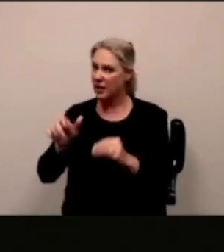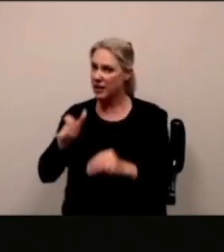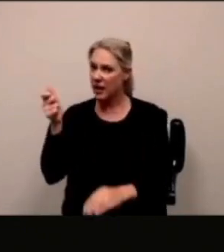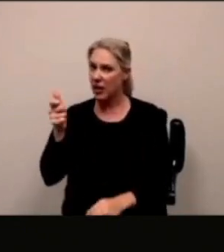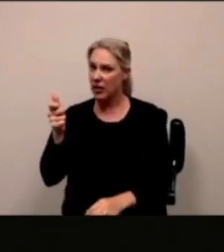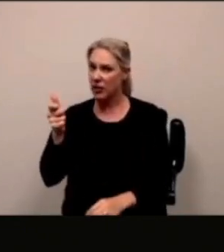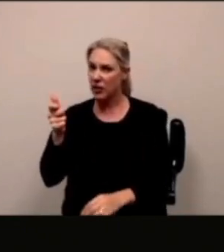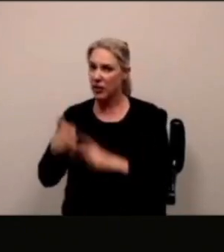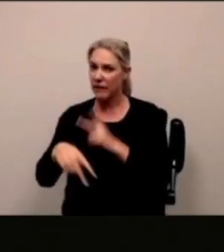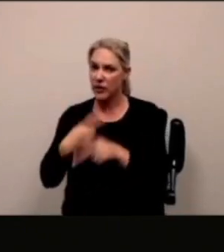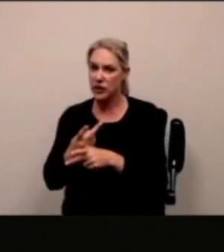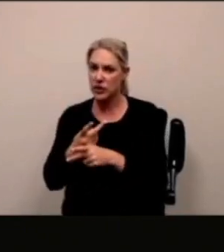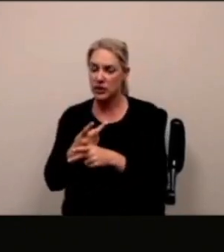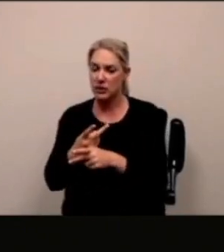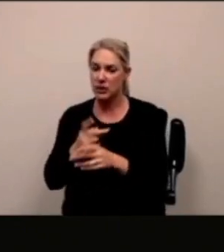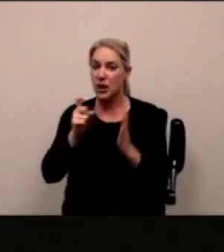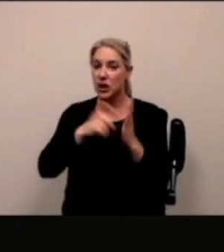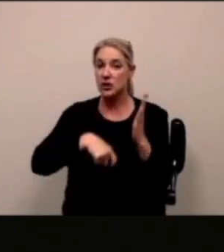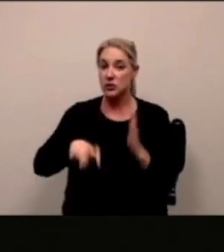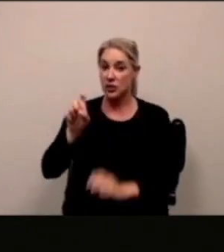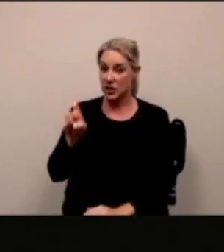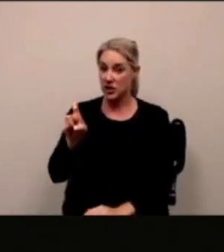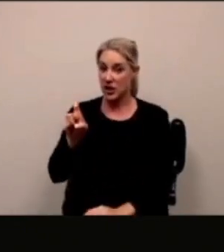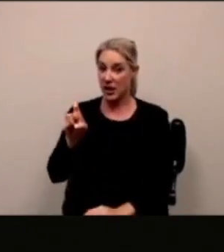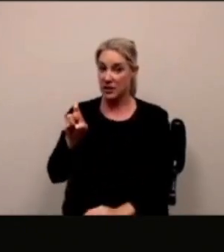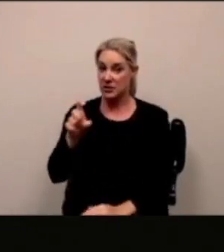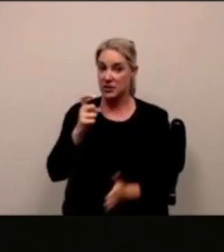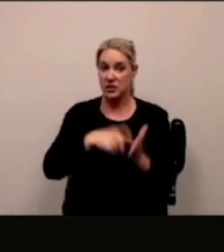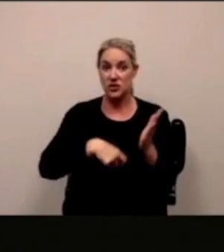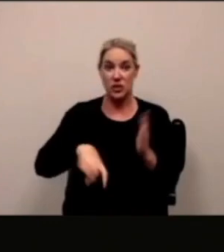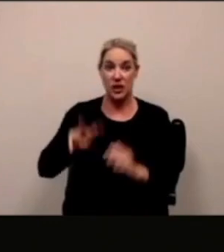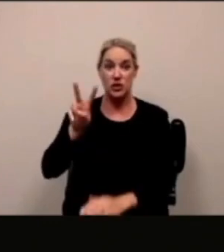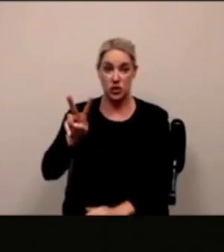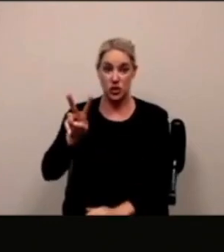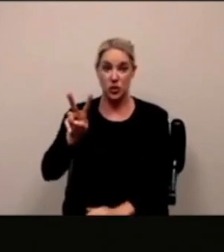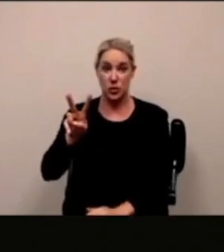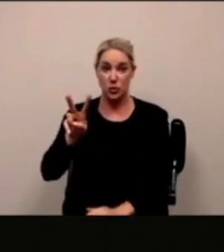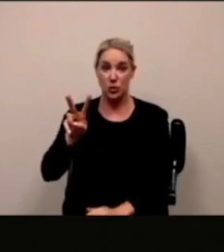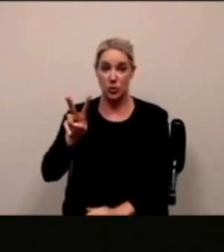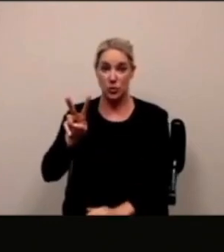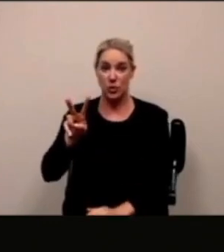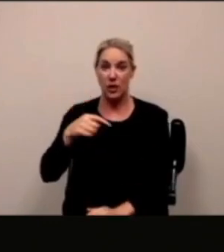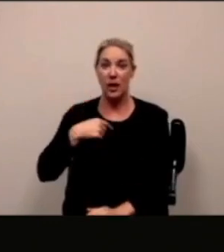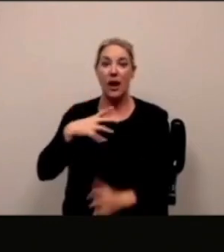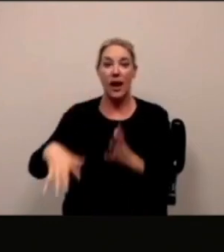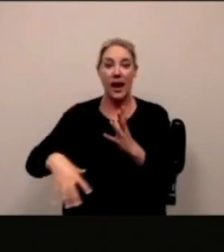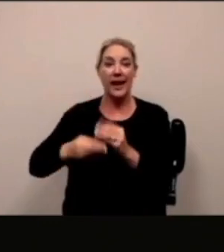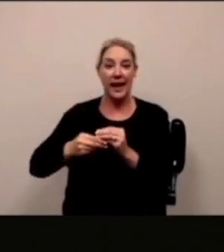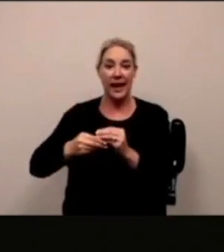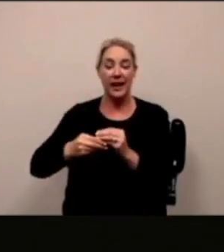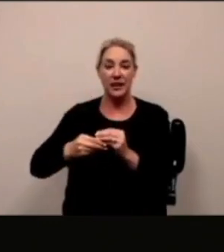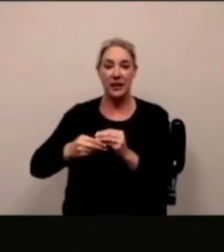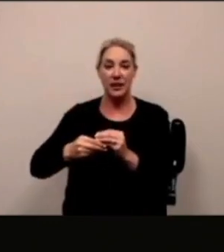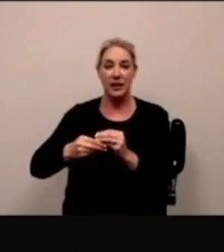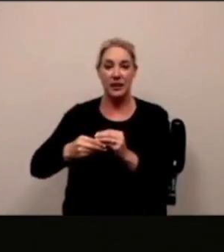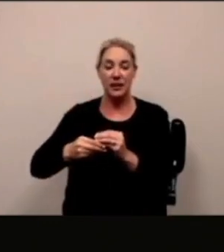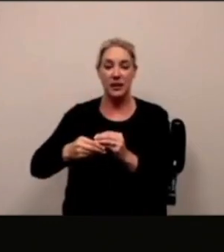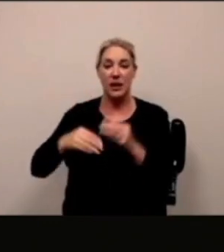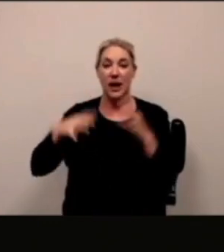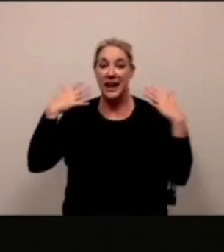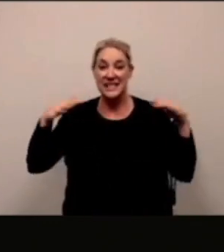Yeah, for Scratch X on Scratch 2, I did work on a synth extension. In other words, a sound